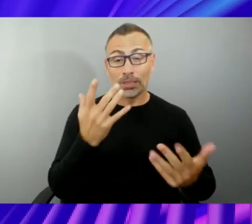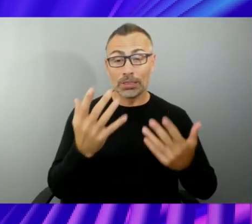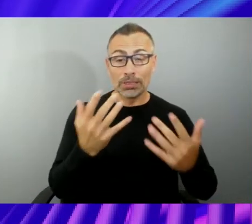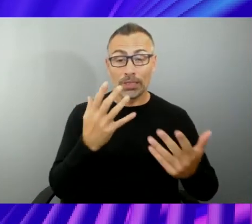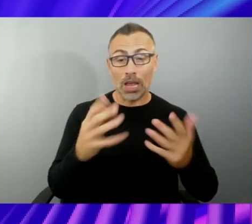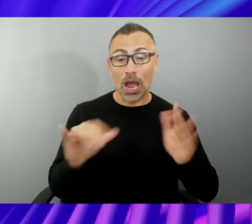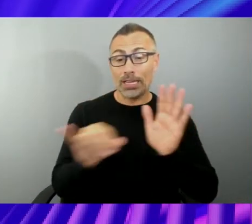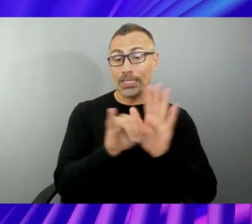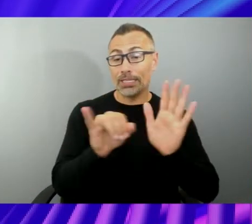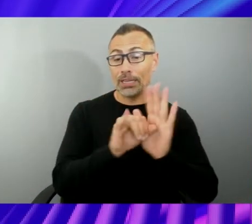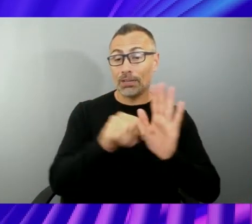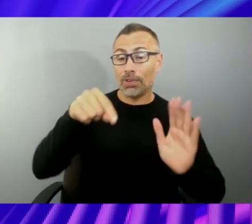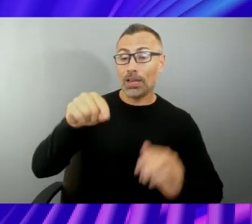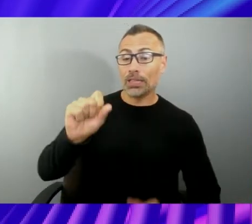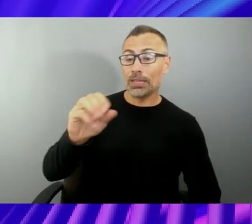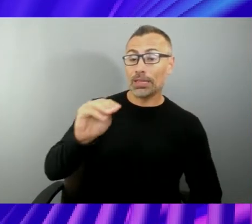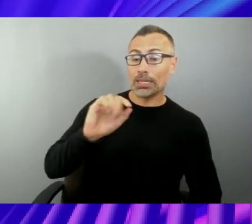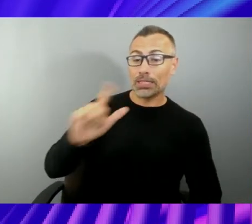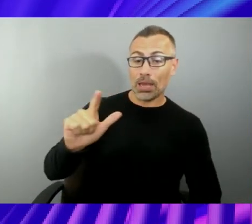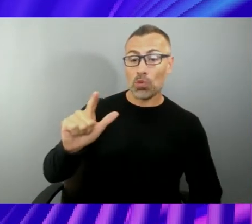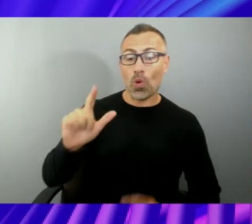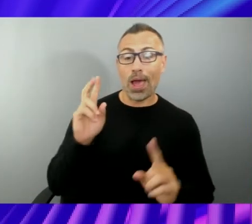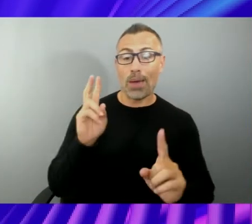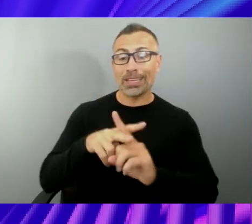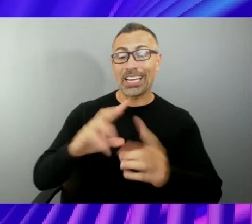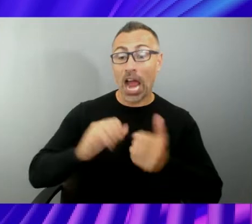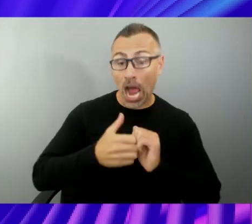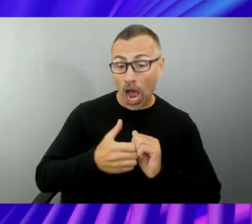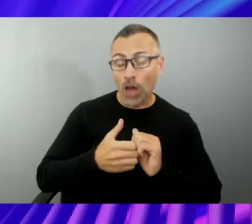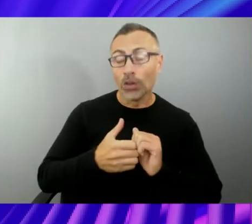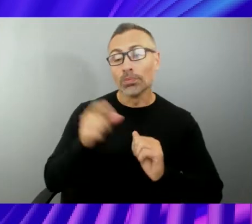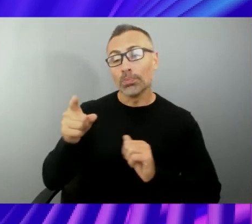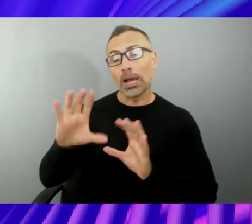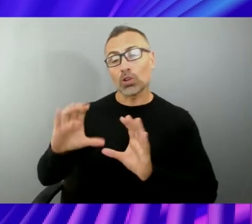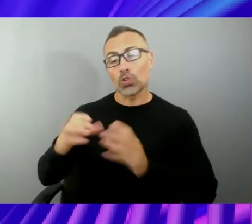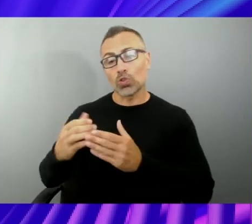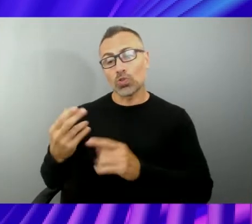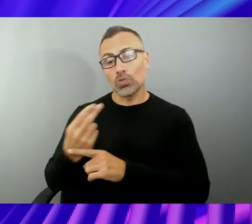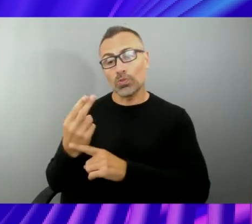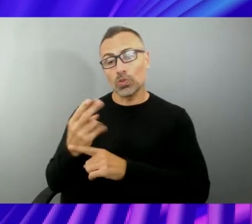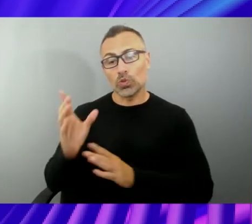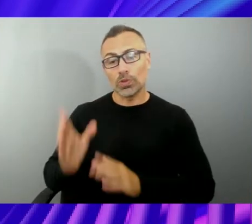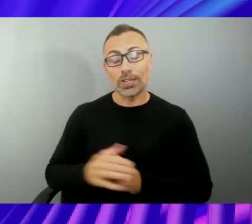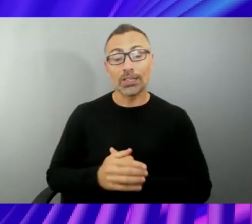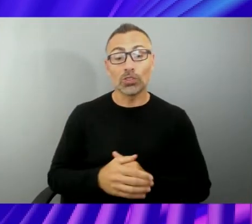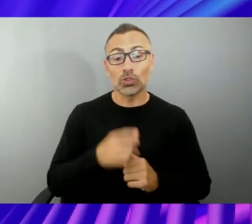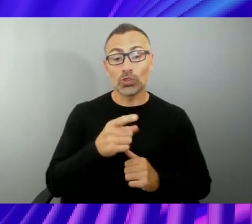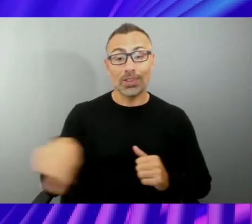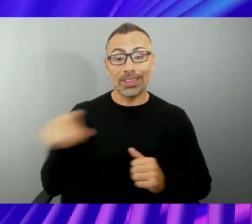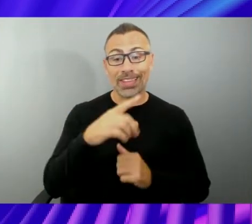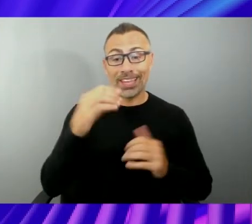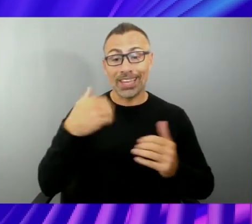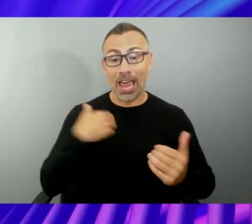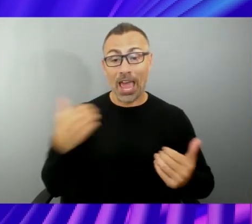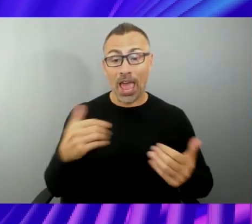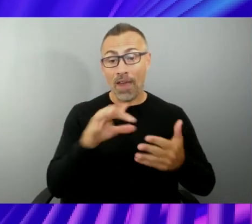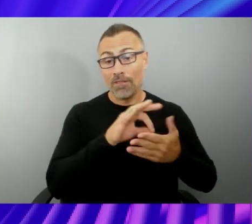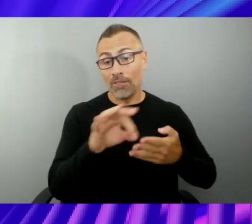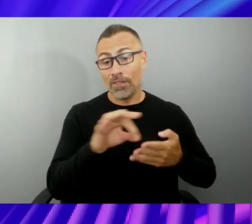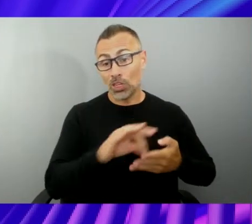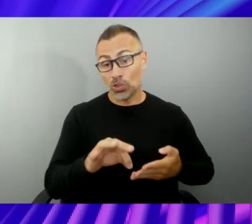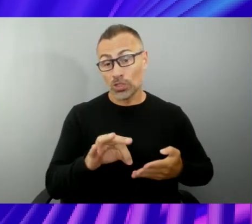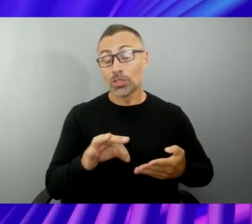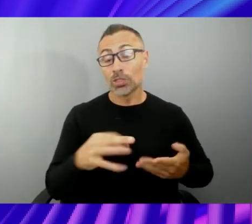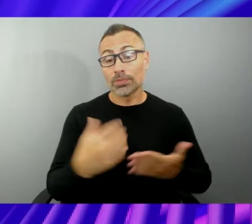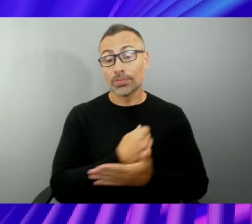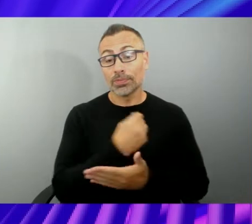SAML application by using the group, so that they both can talk to each other. That is the thing we are just putting here, a group attribute here. And